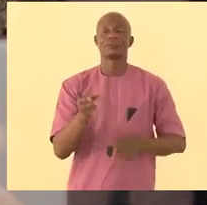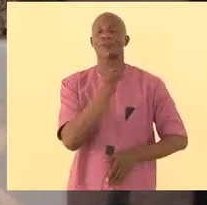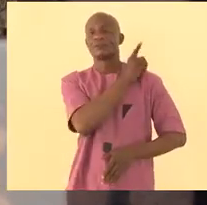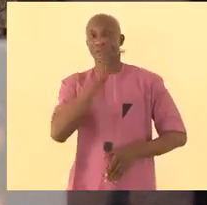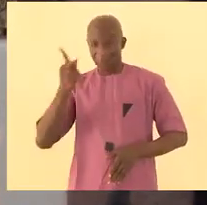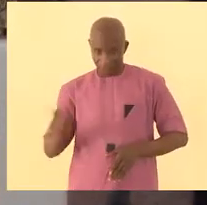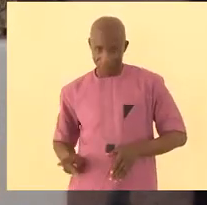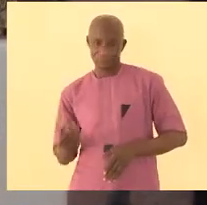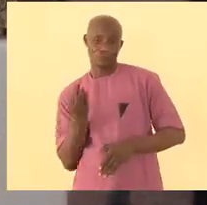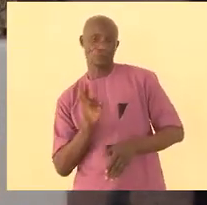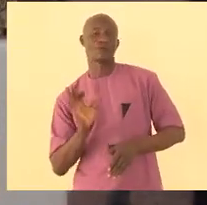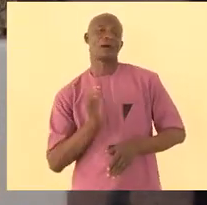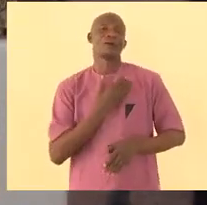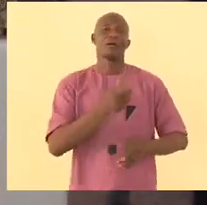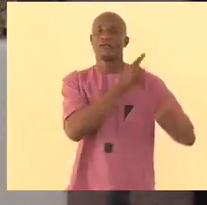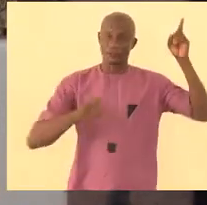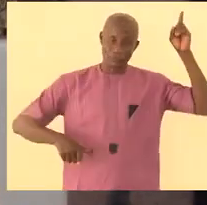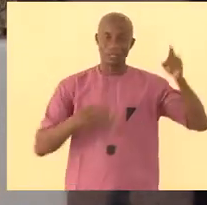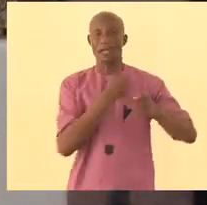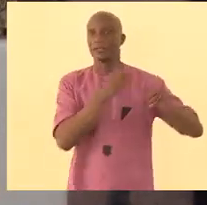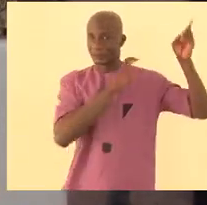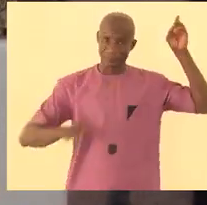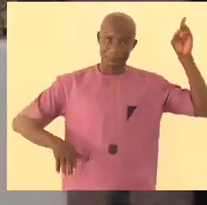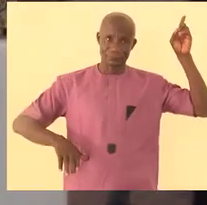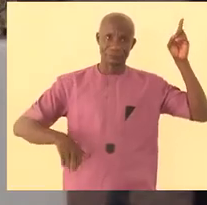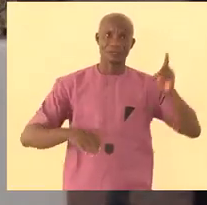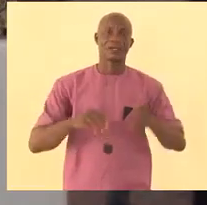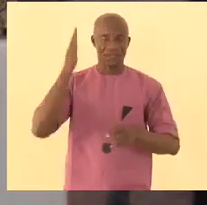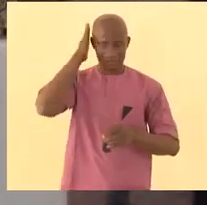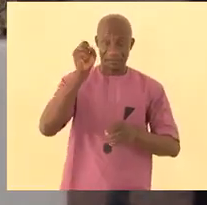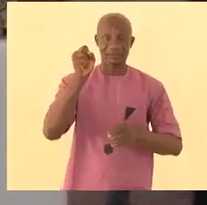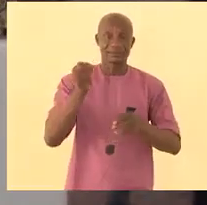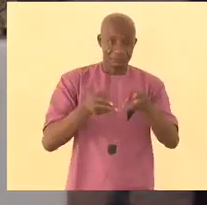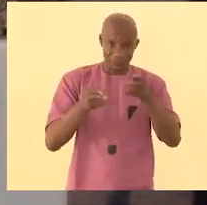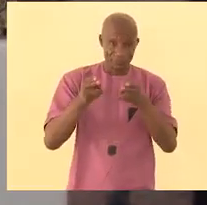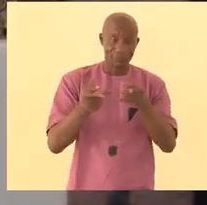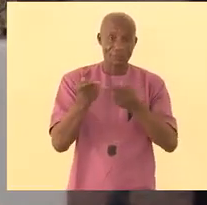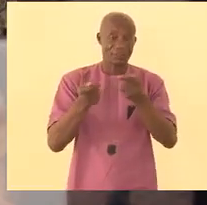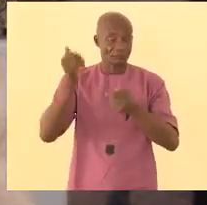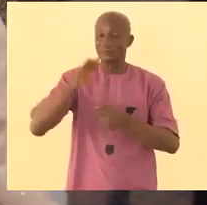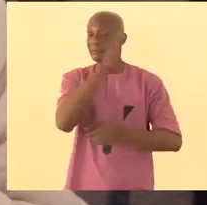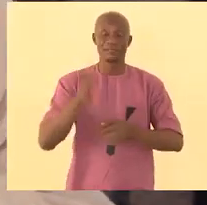of our Lord and of his Christ, and his reign will never end.